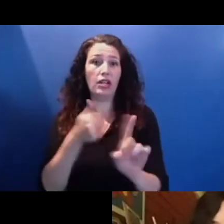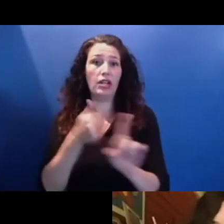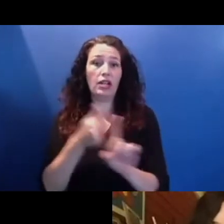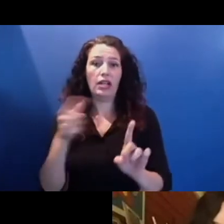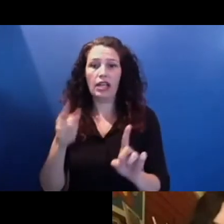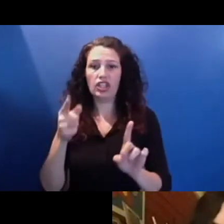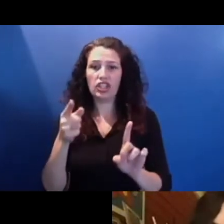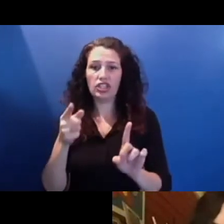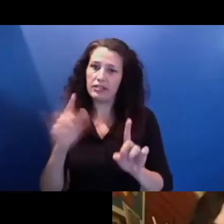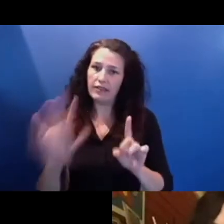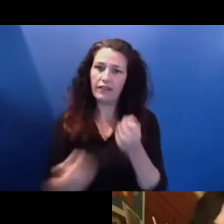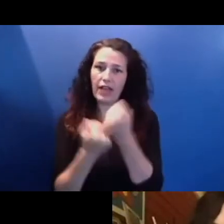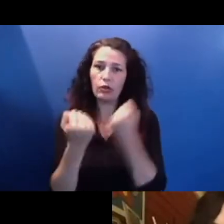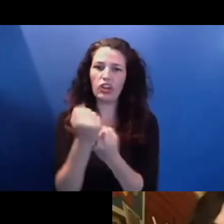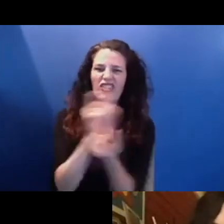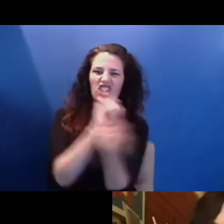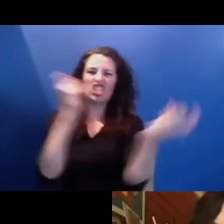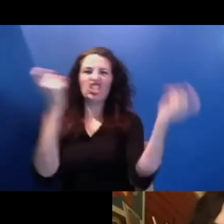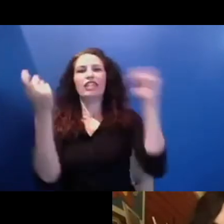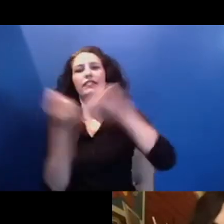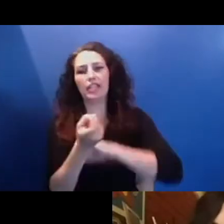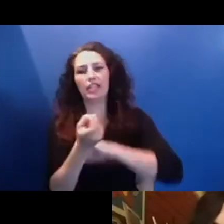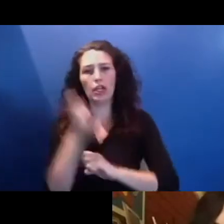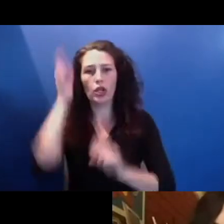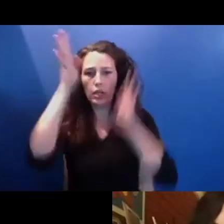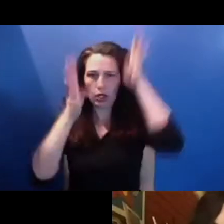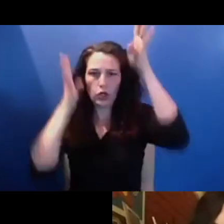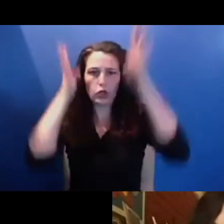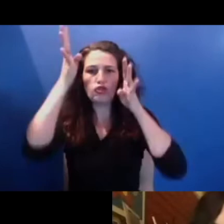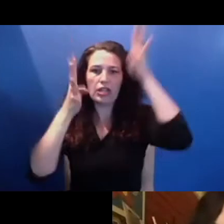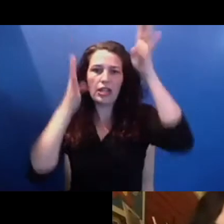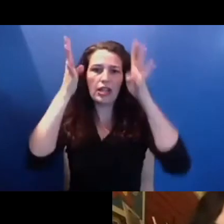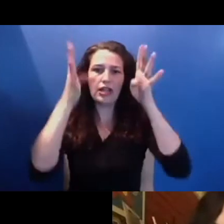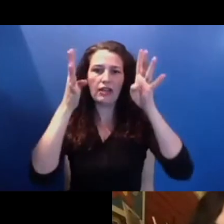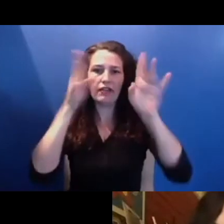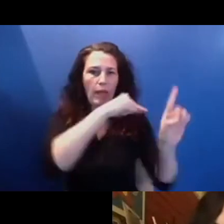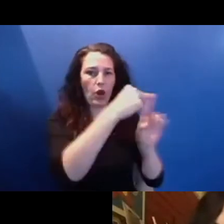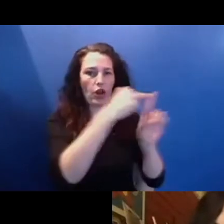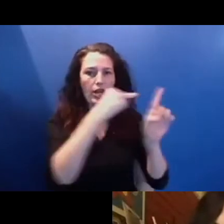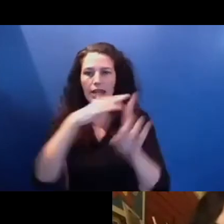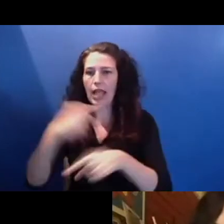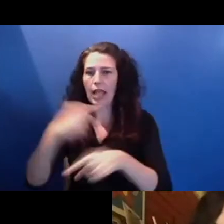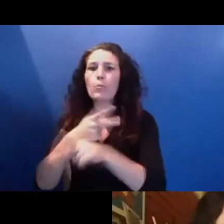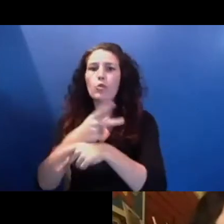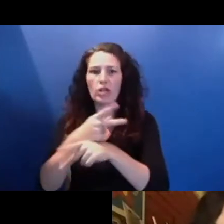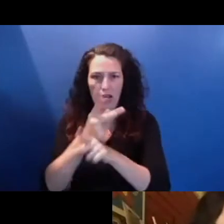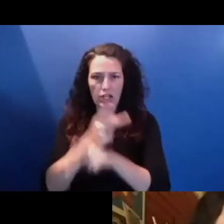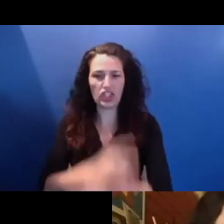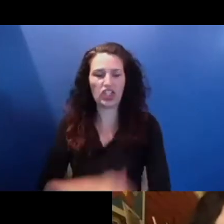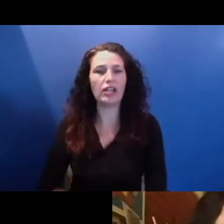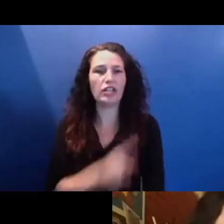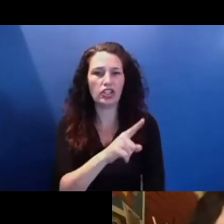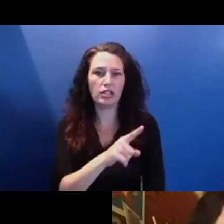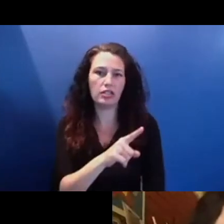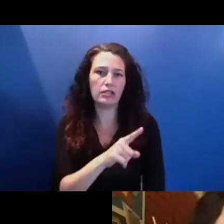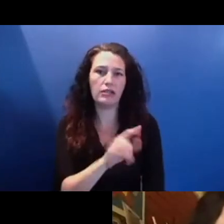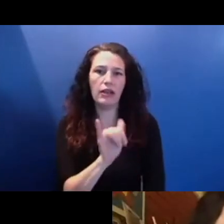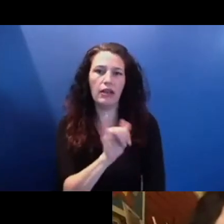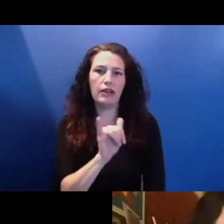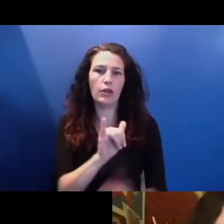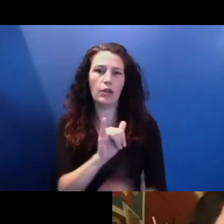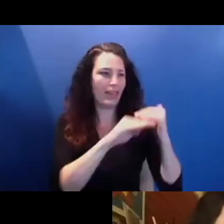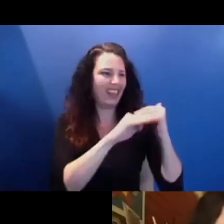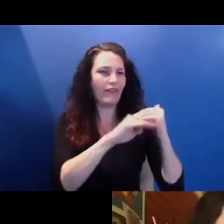Leveling the Playing Field, and Anastasia Somoza, disability liaison to the Speaker